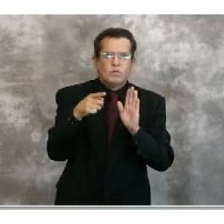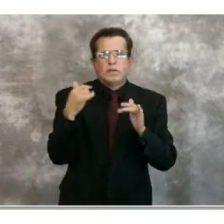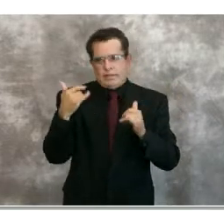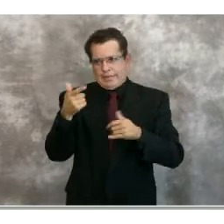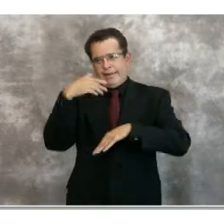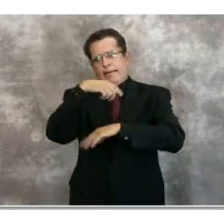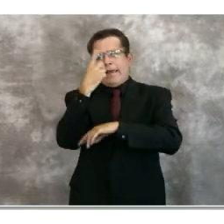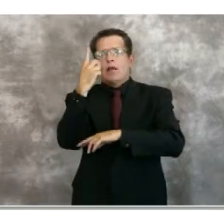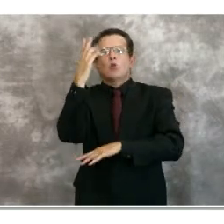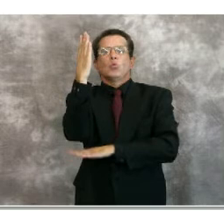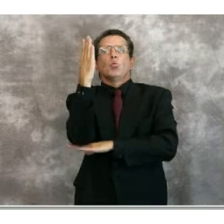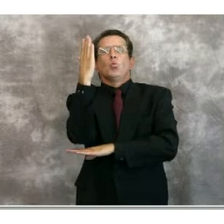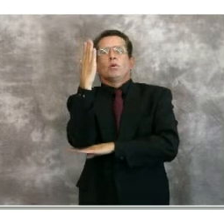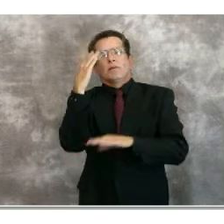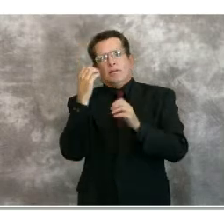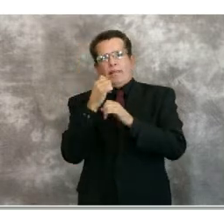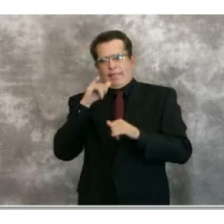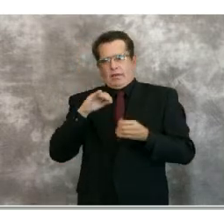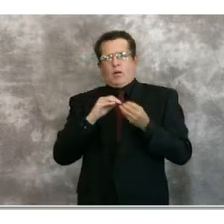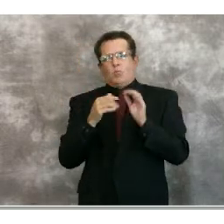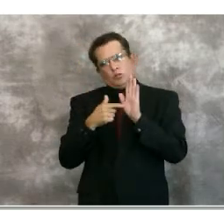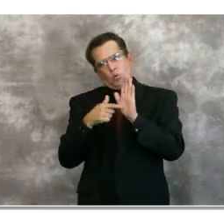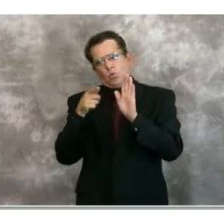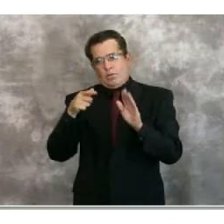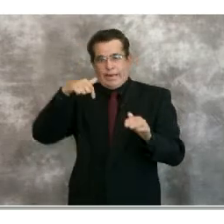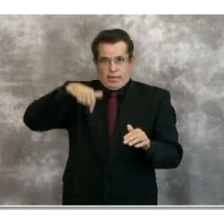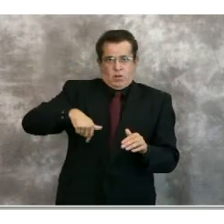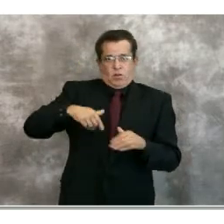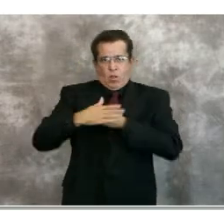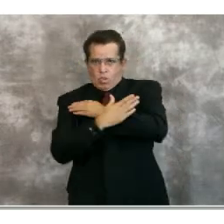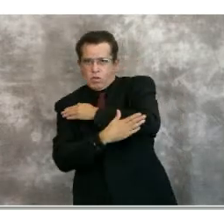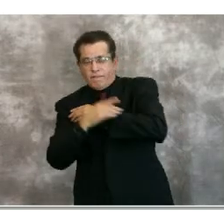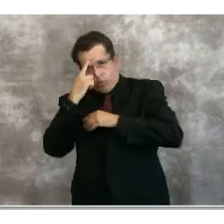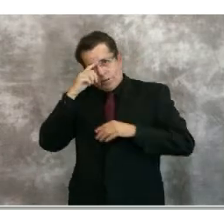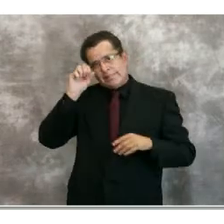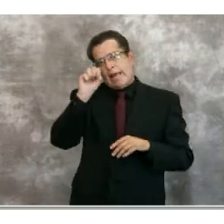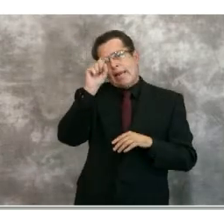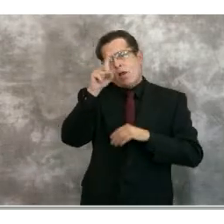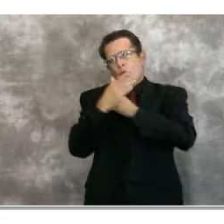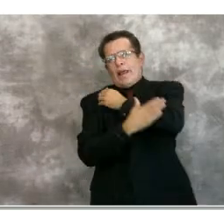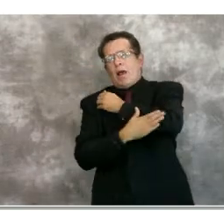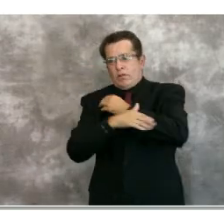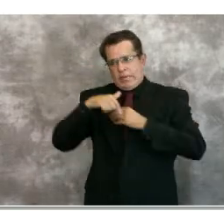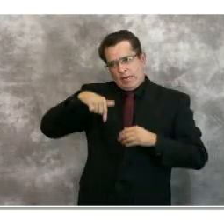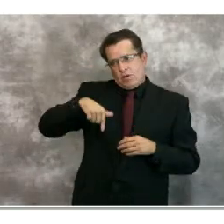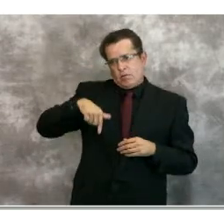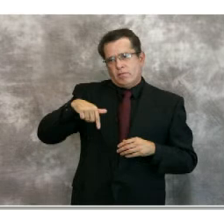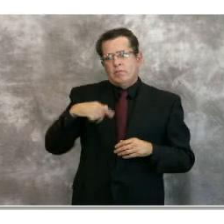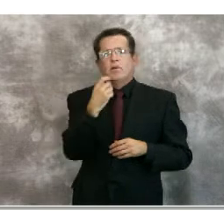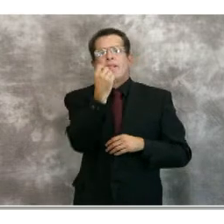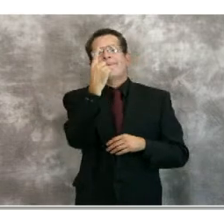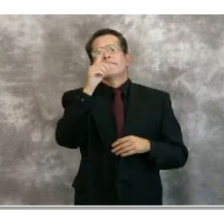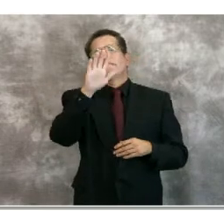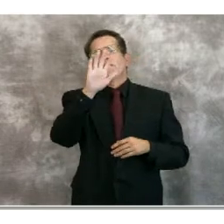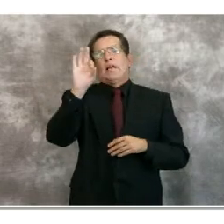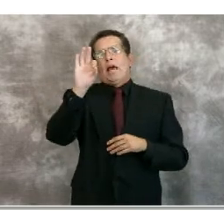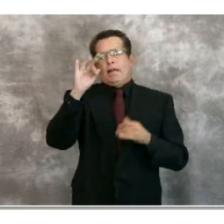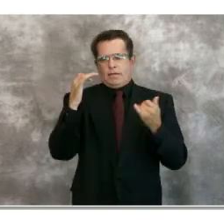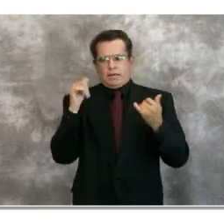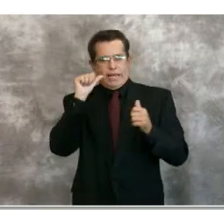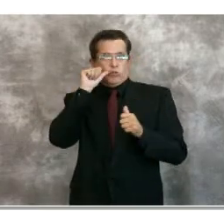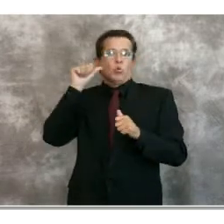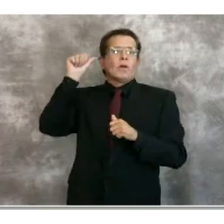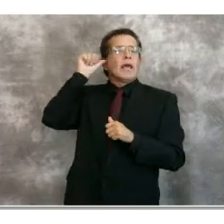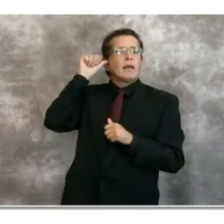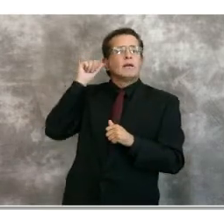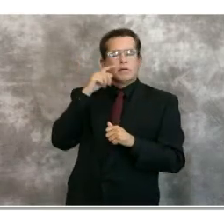noon. Today's local statistics in San Diego County from reports as of 11:59